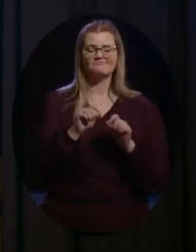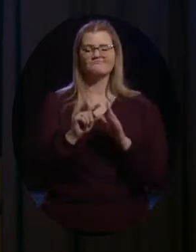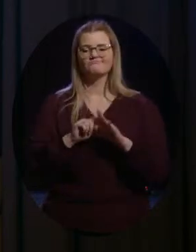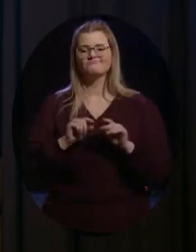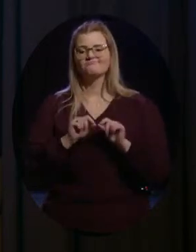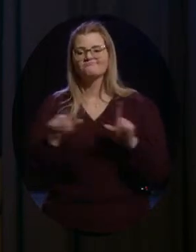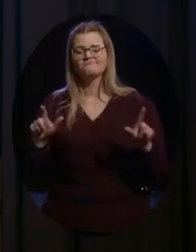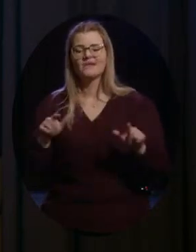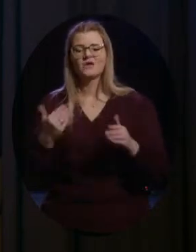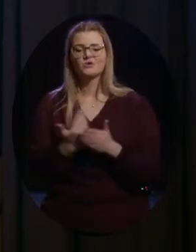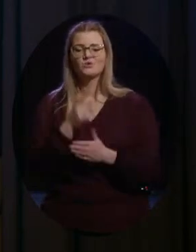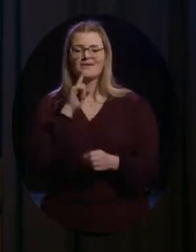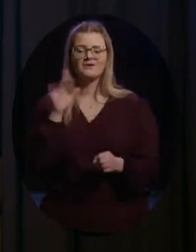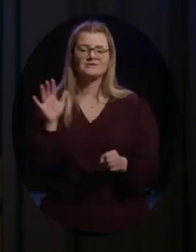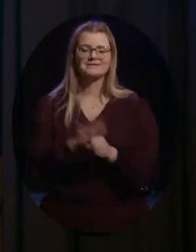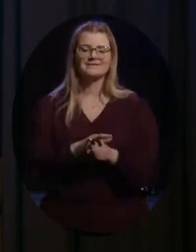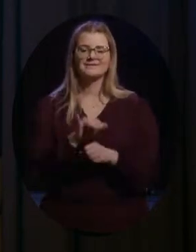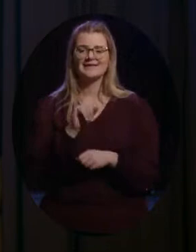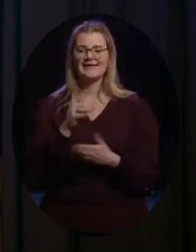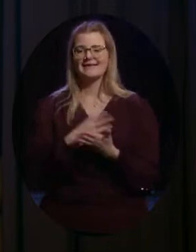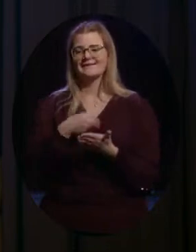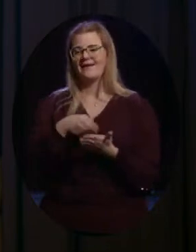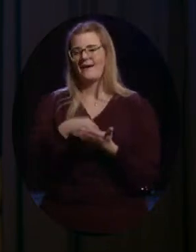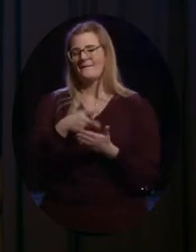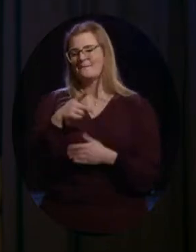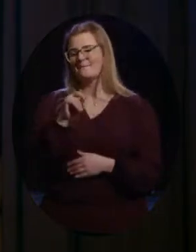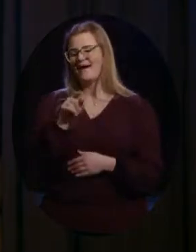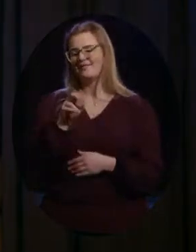Pilot Program for returning citizens.